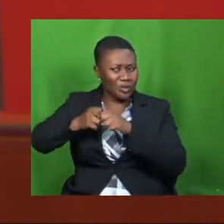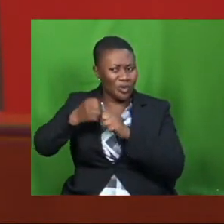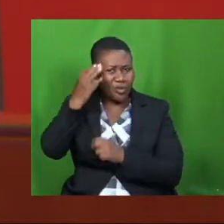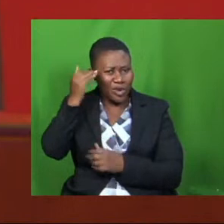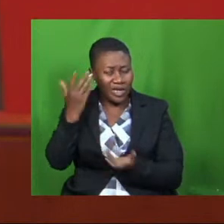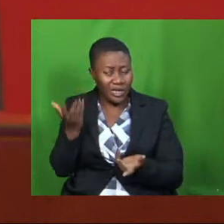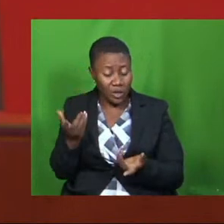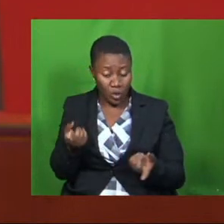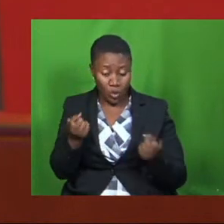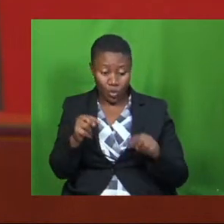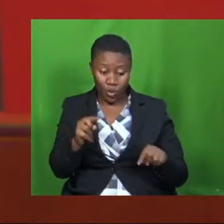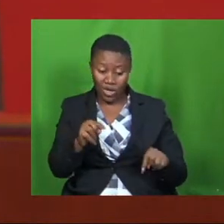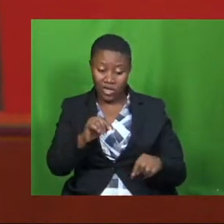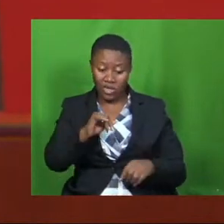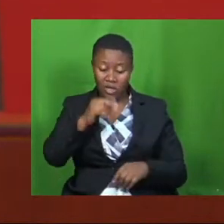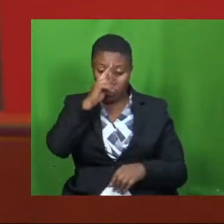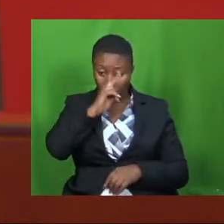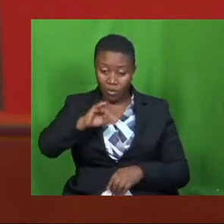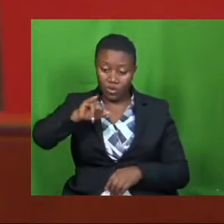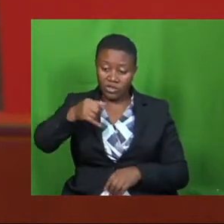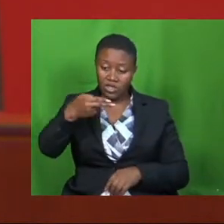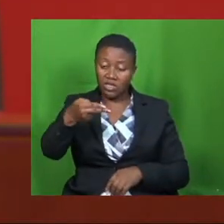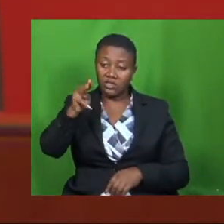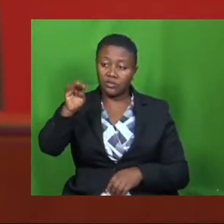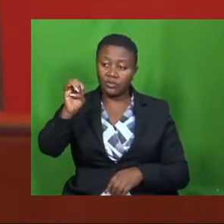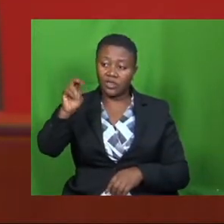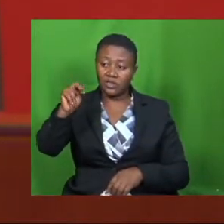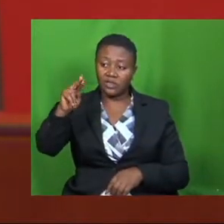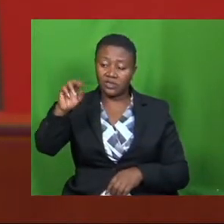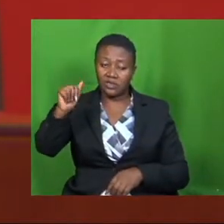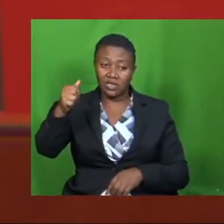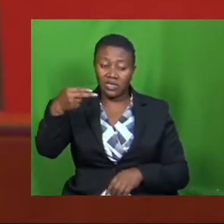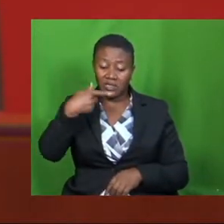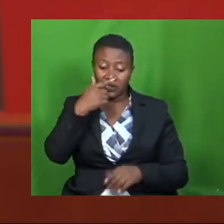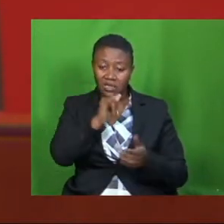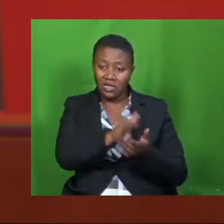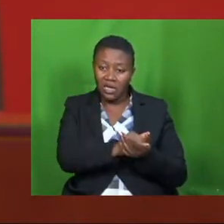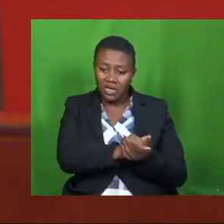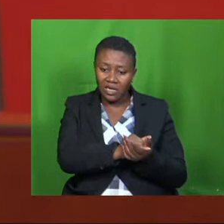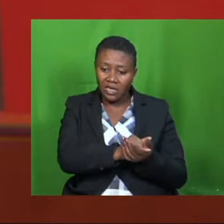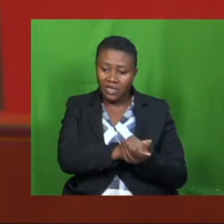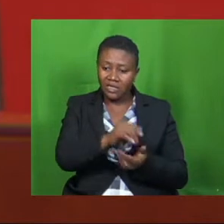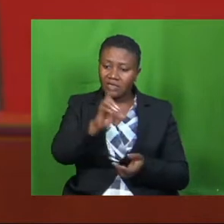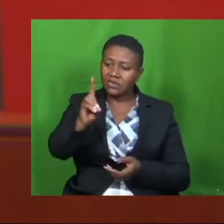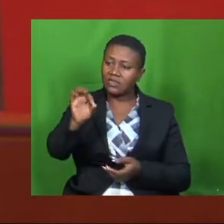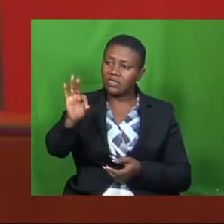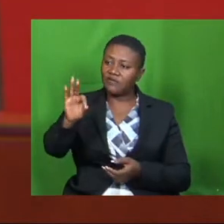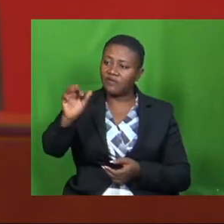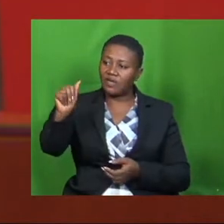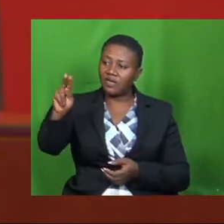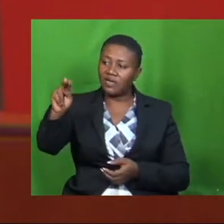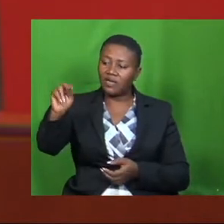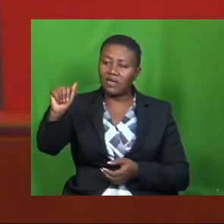account for monies that we approved for him to use to lead the country,